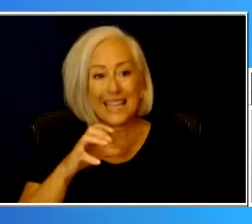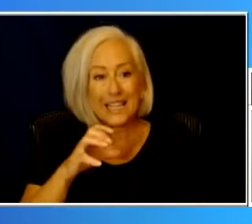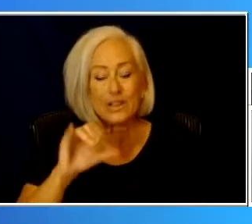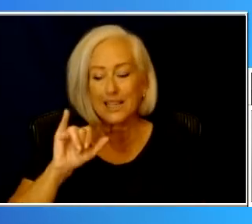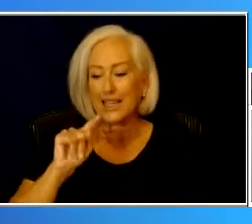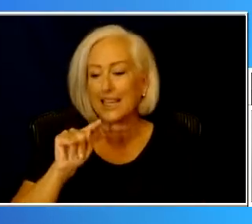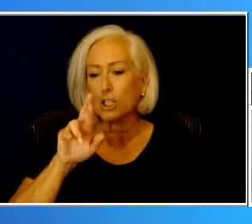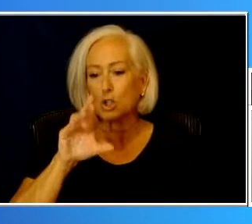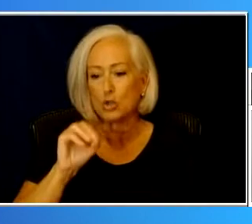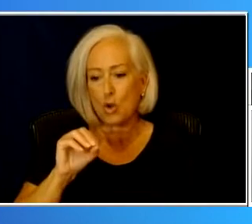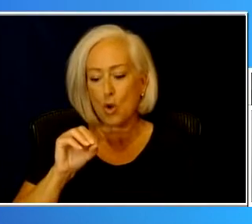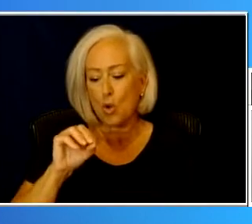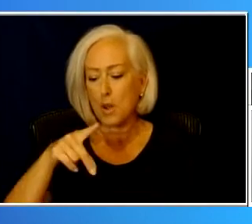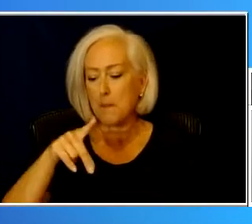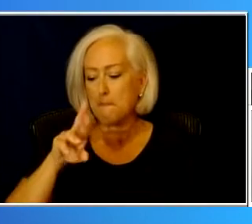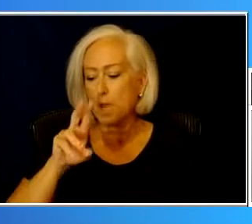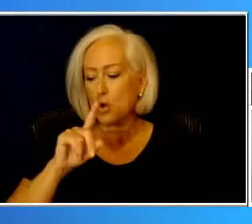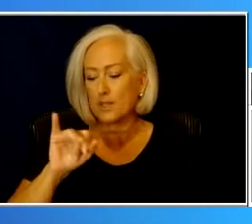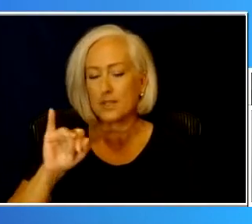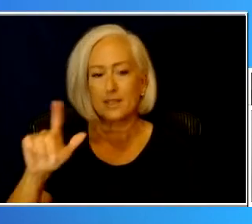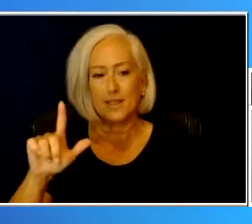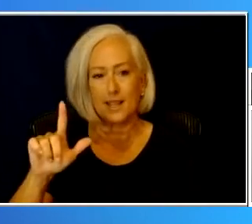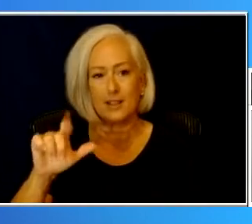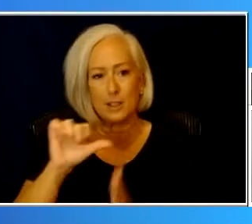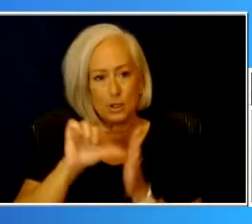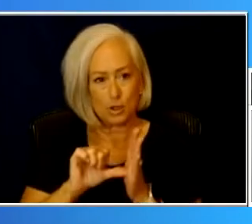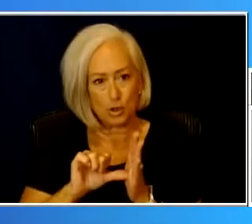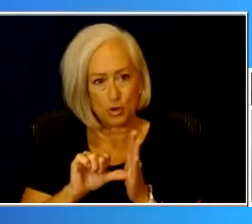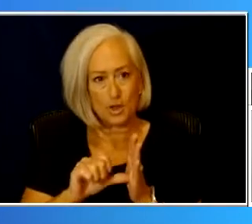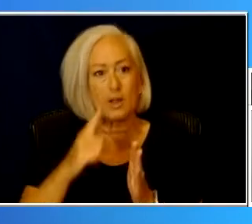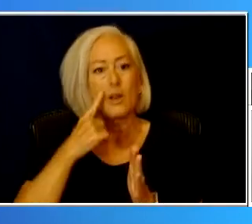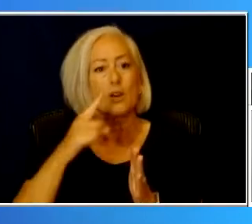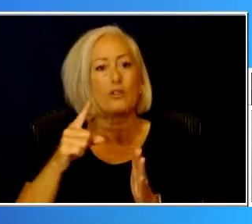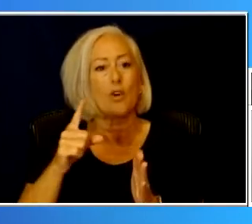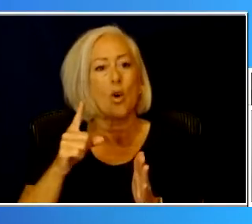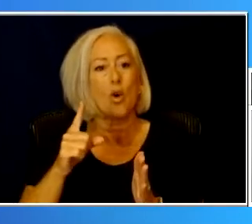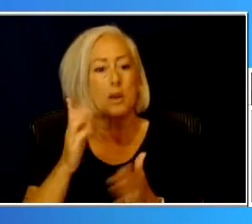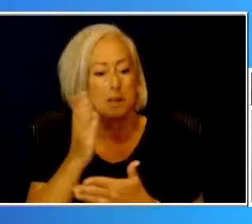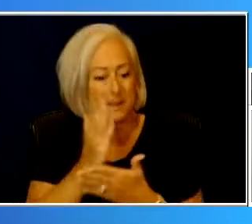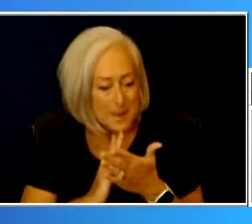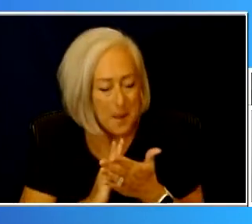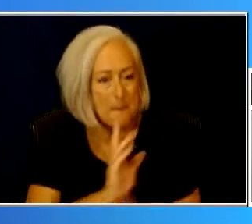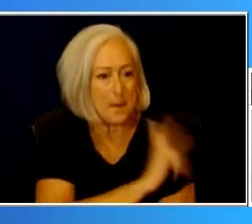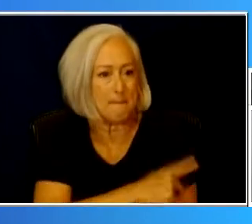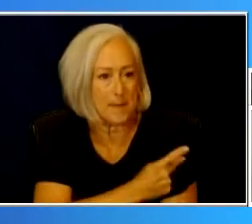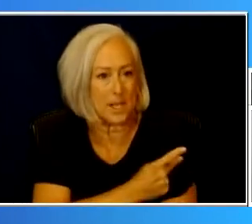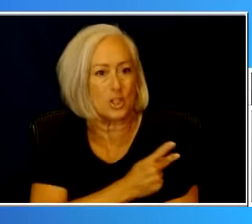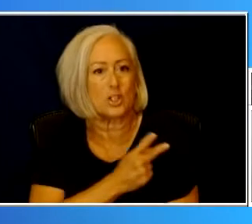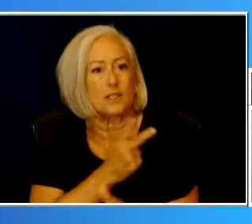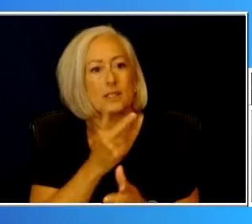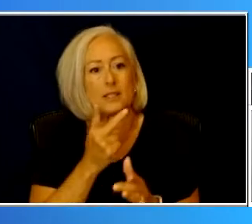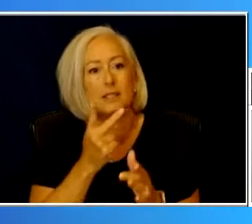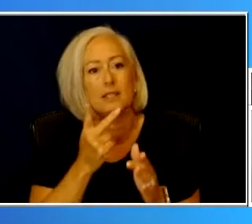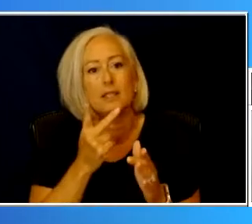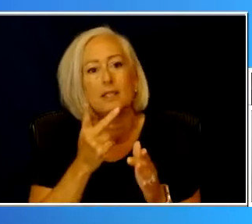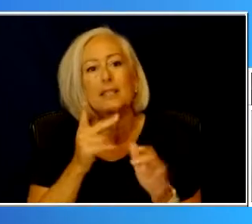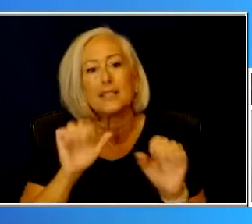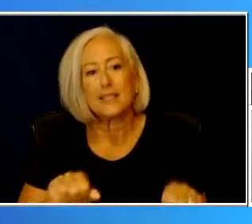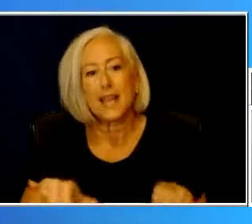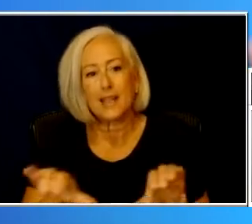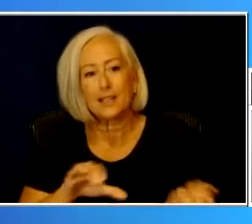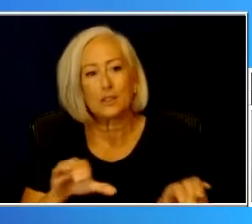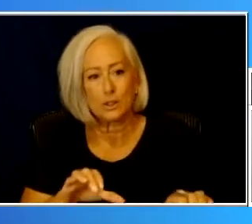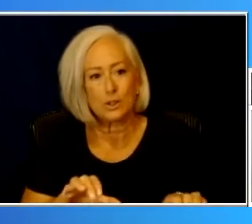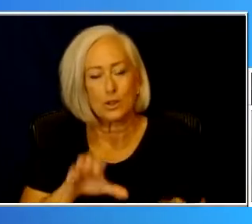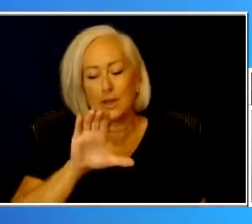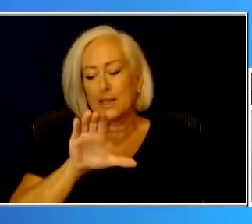certain candidates who are able to go through a total it's called a cytoreductive surgery,